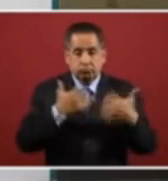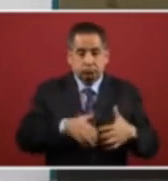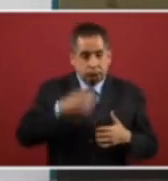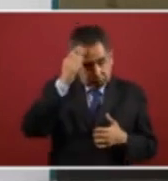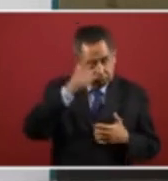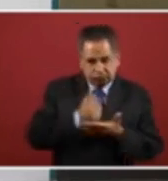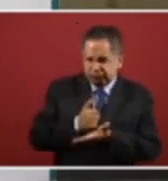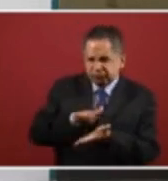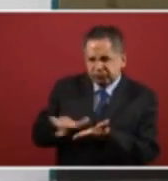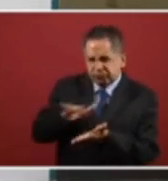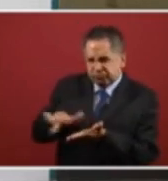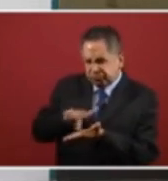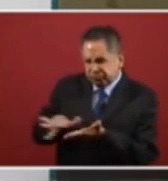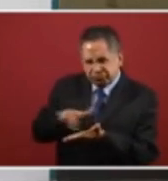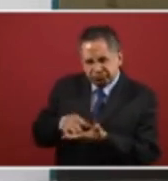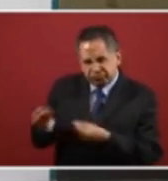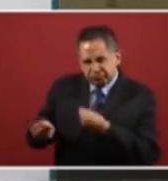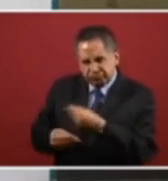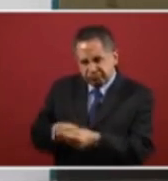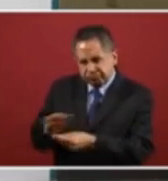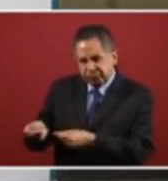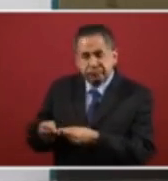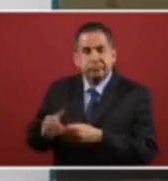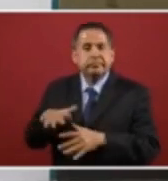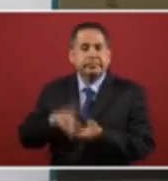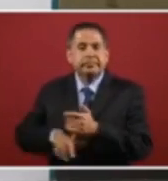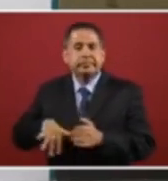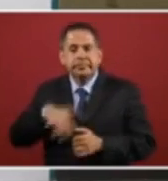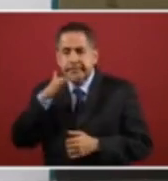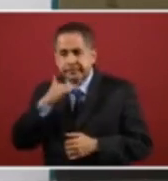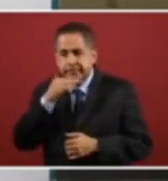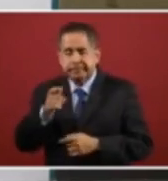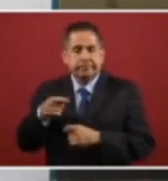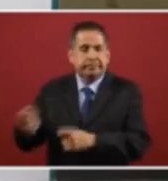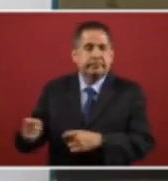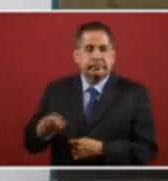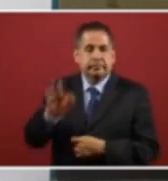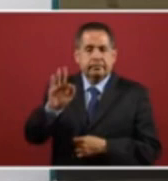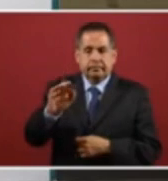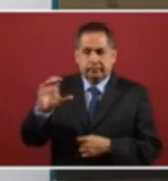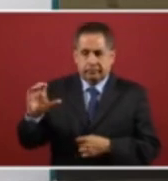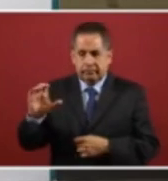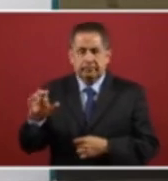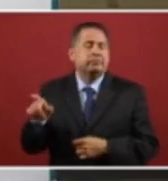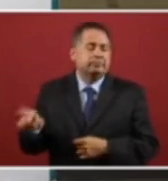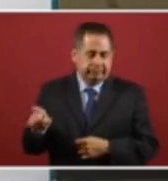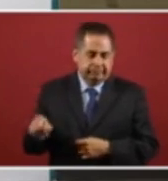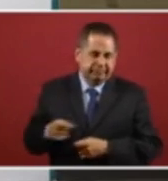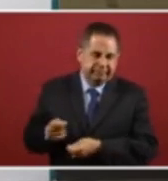A group of business owners help in another fraud, Felipe Calderon.